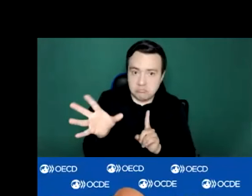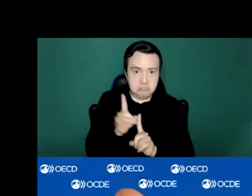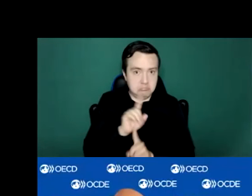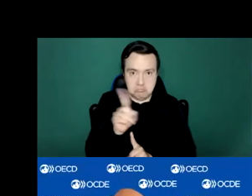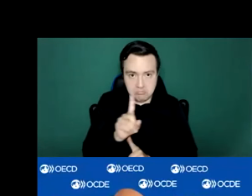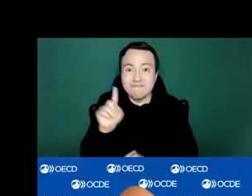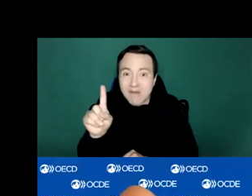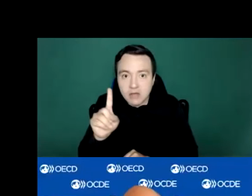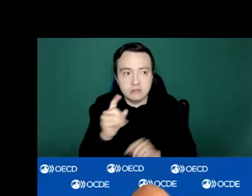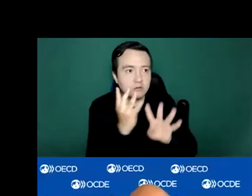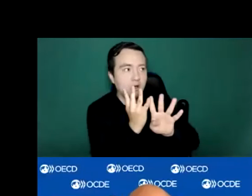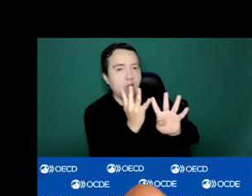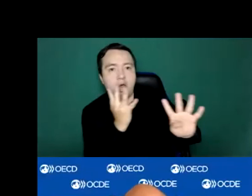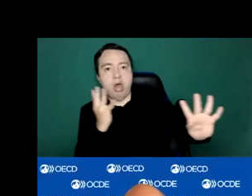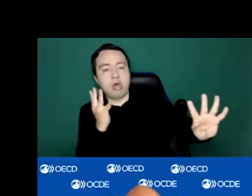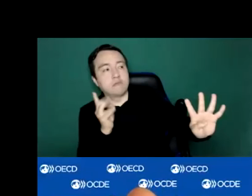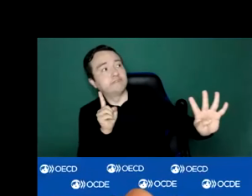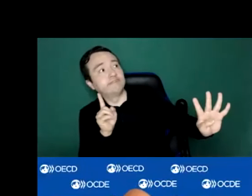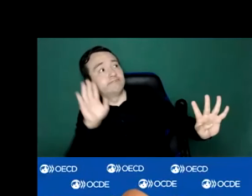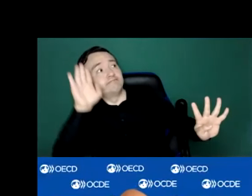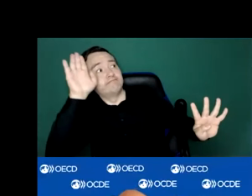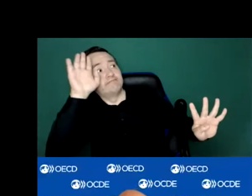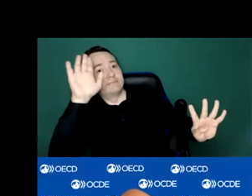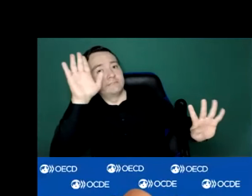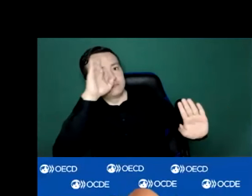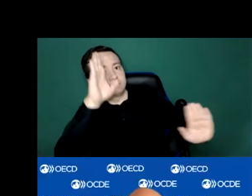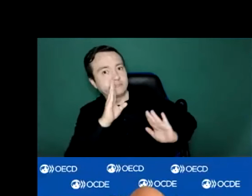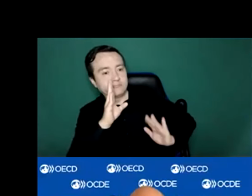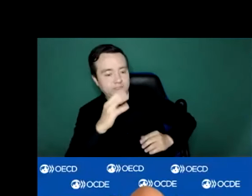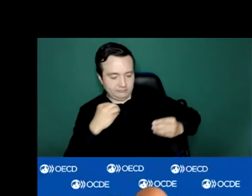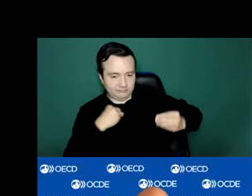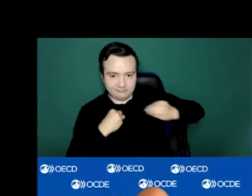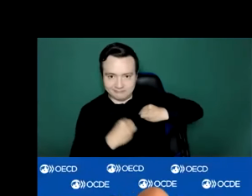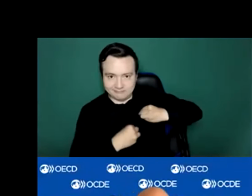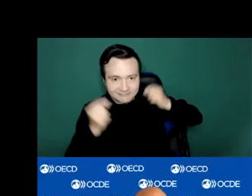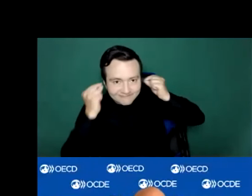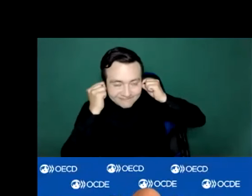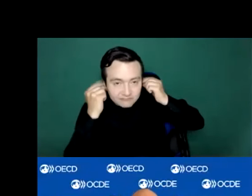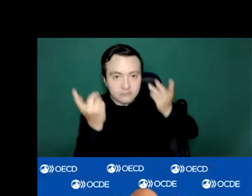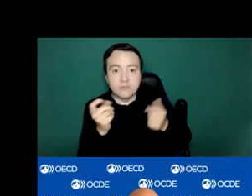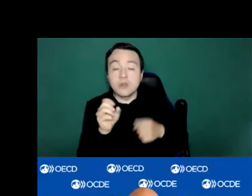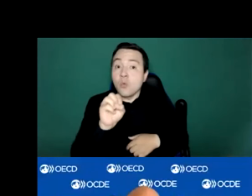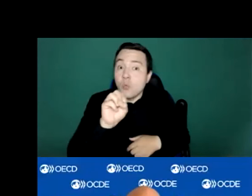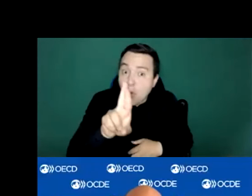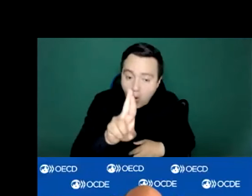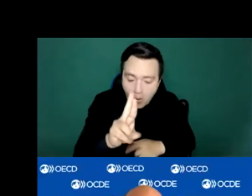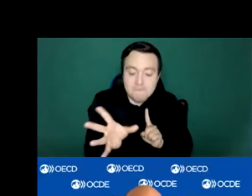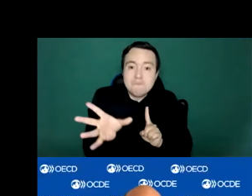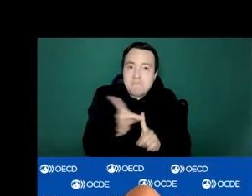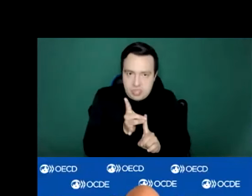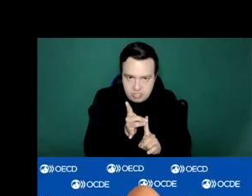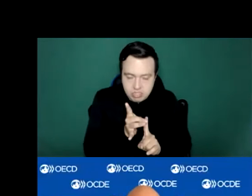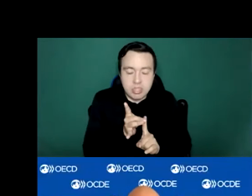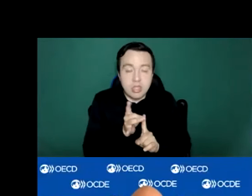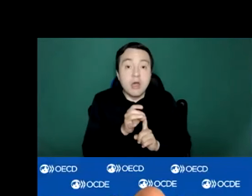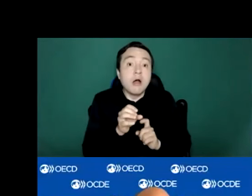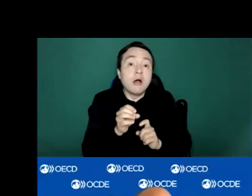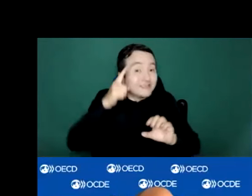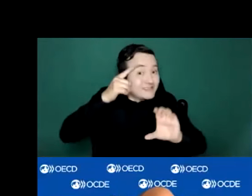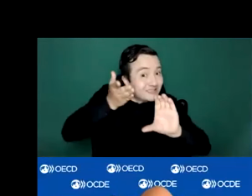long COVID, those who have mental health consequences of the pandemic. So here, I think it's time for